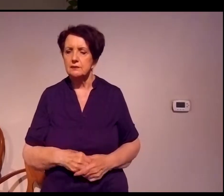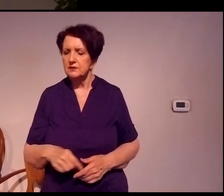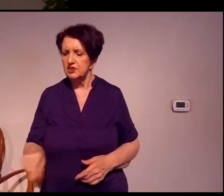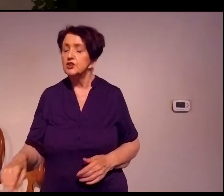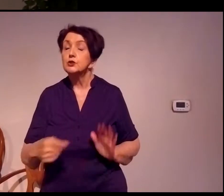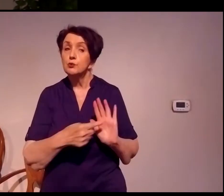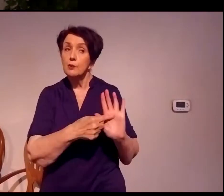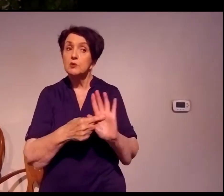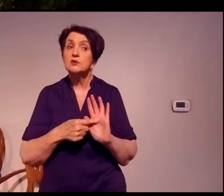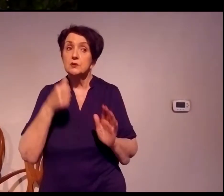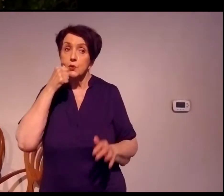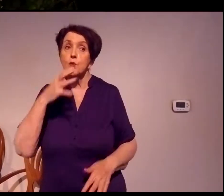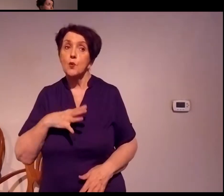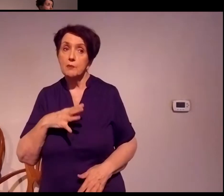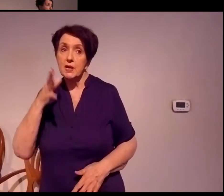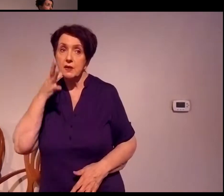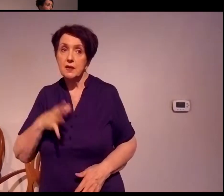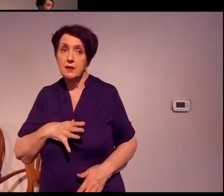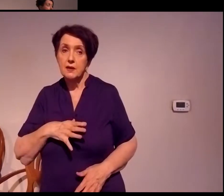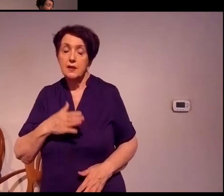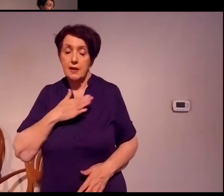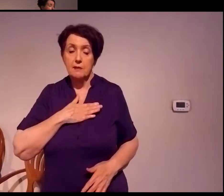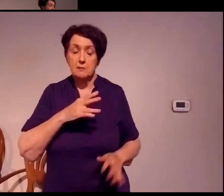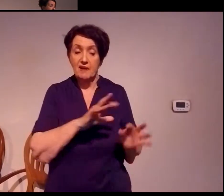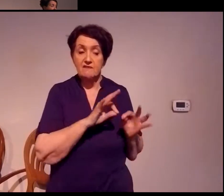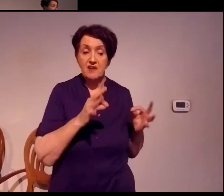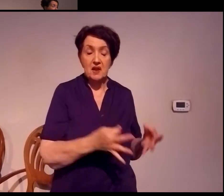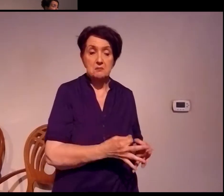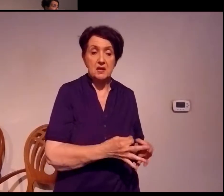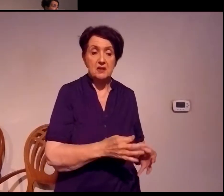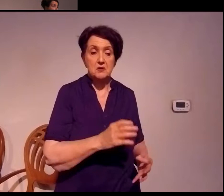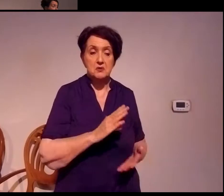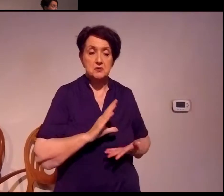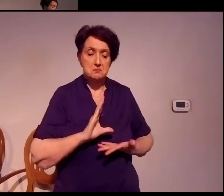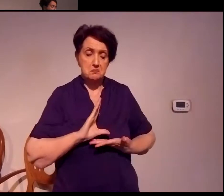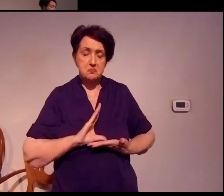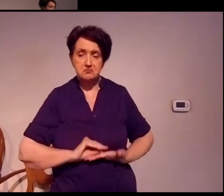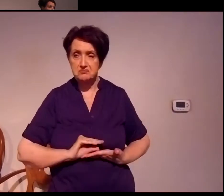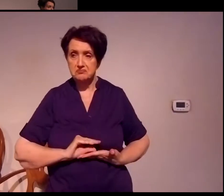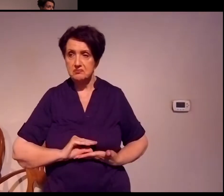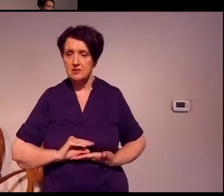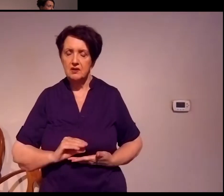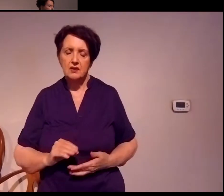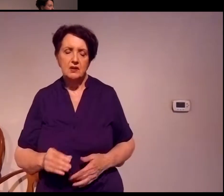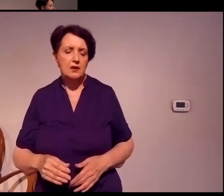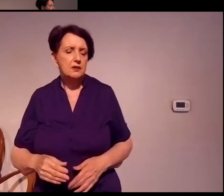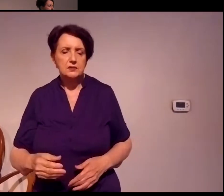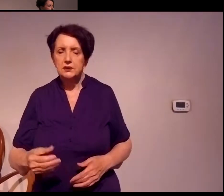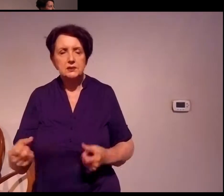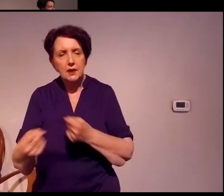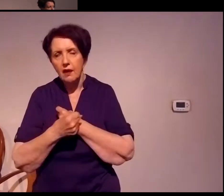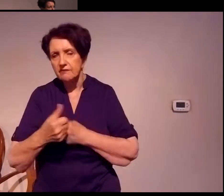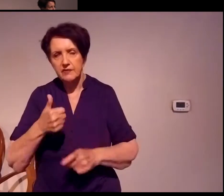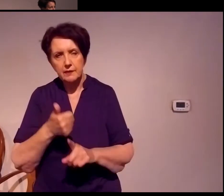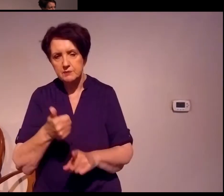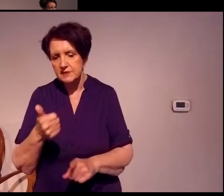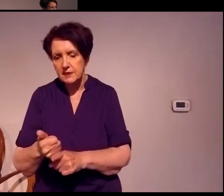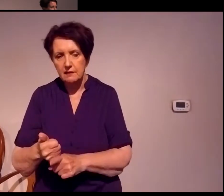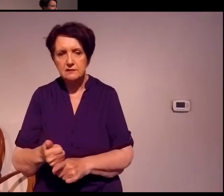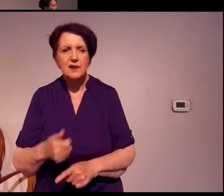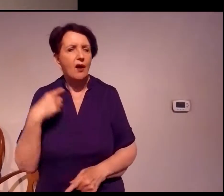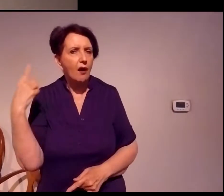family who didn't have great self-esteem, who didn't have great self-love, who were always in some kind of